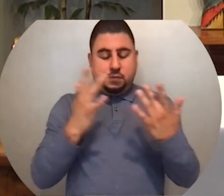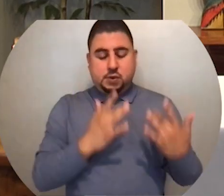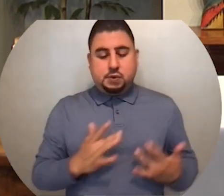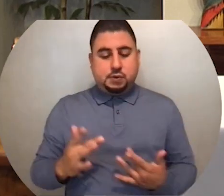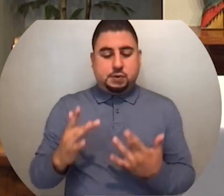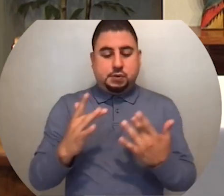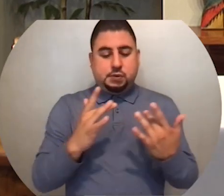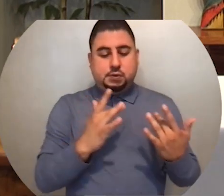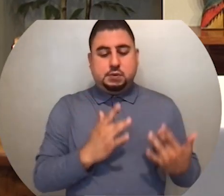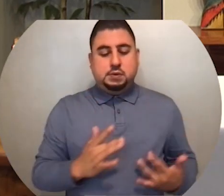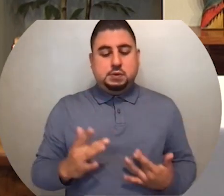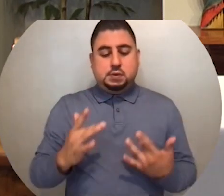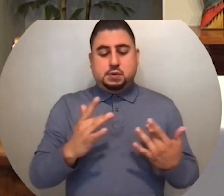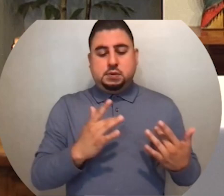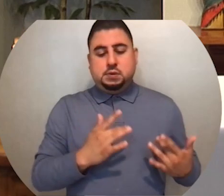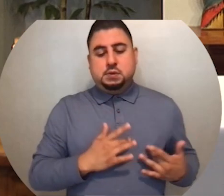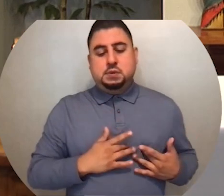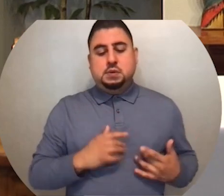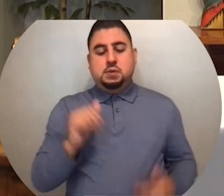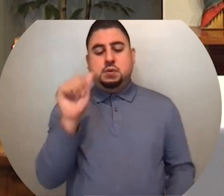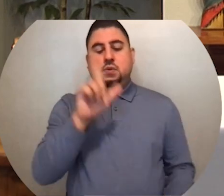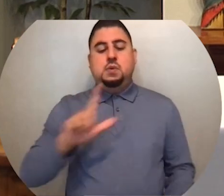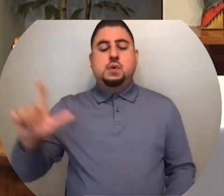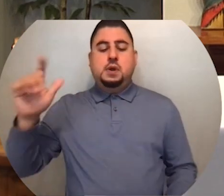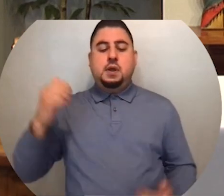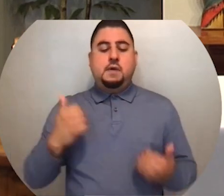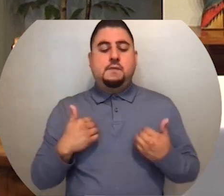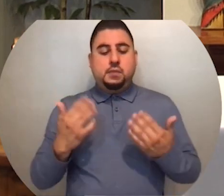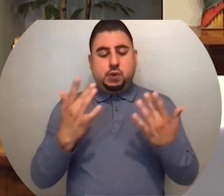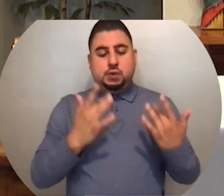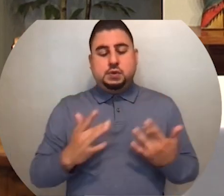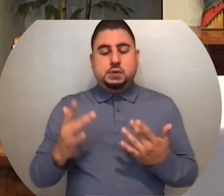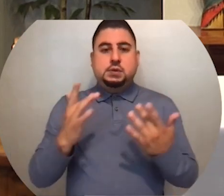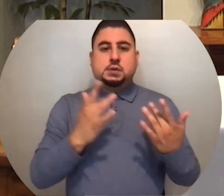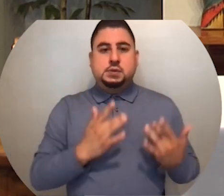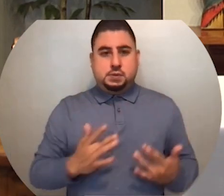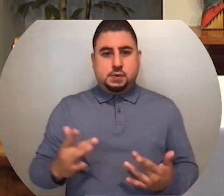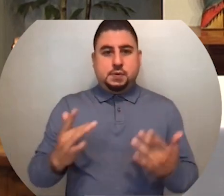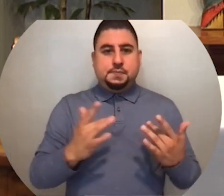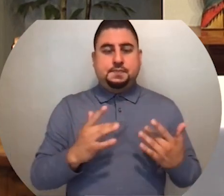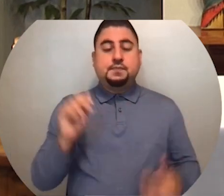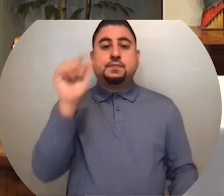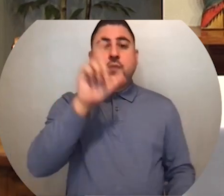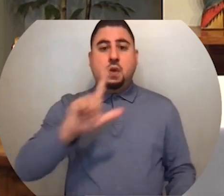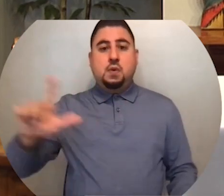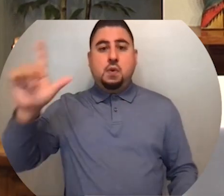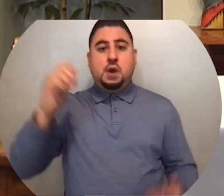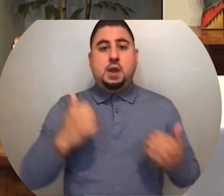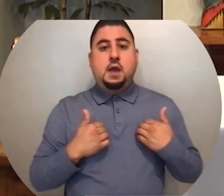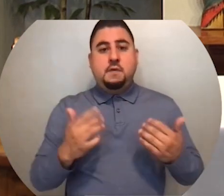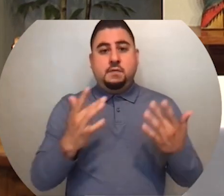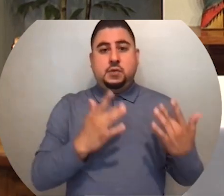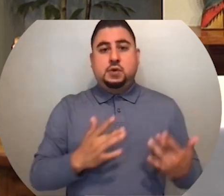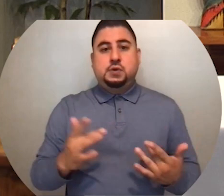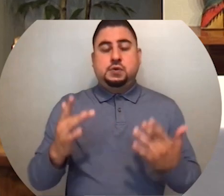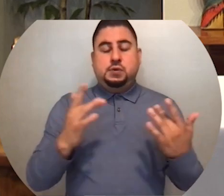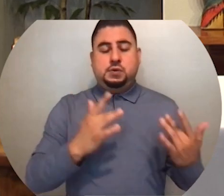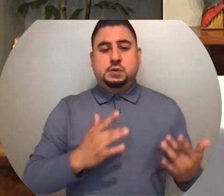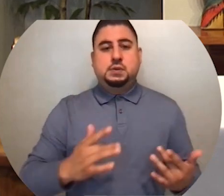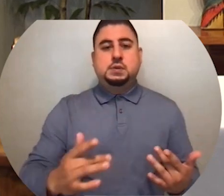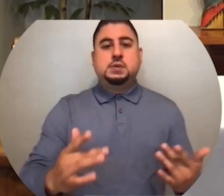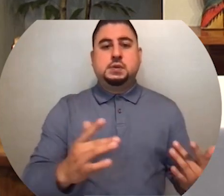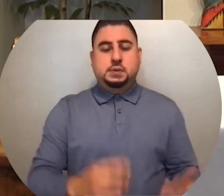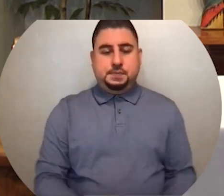have mercy, Lord have mercy, Lord have